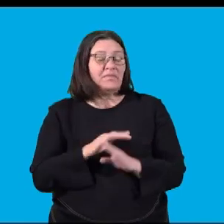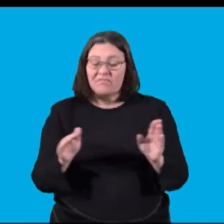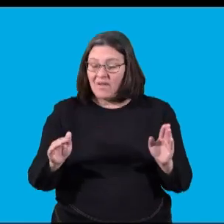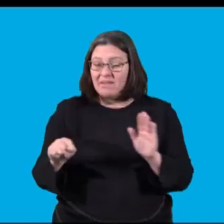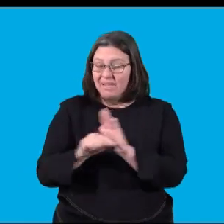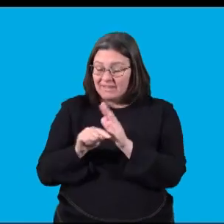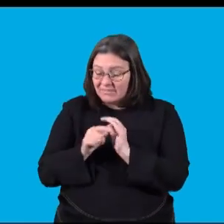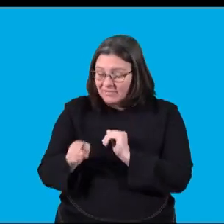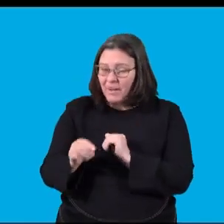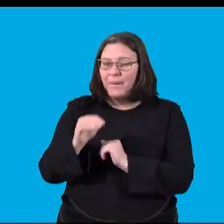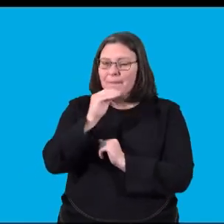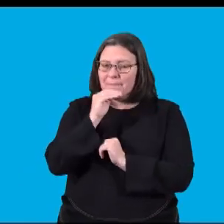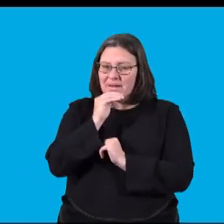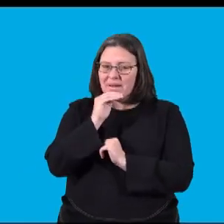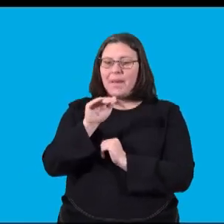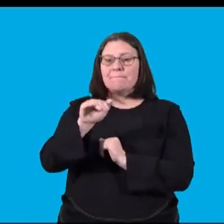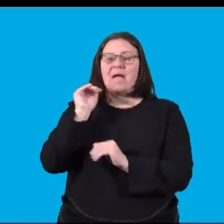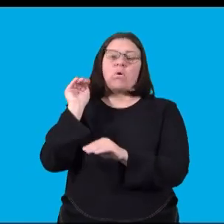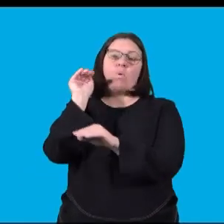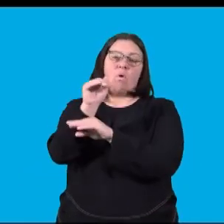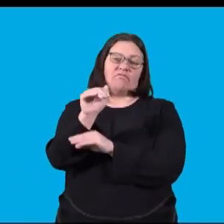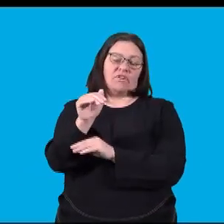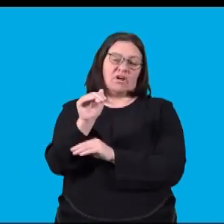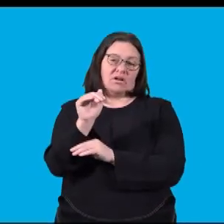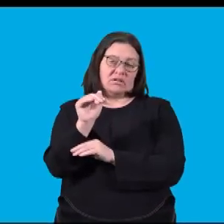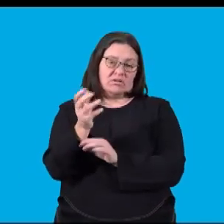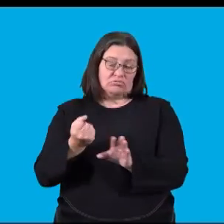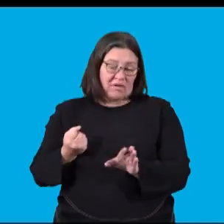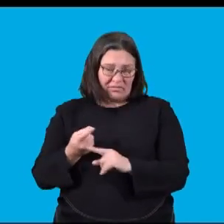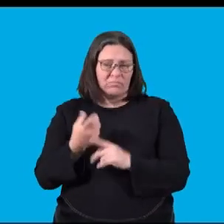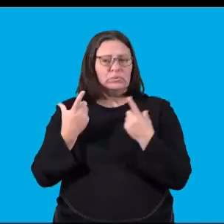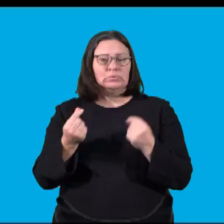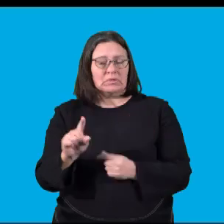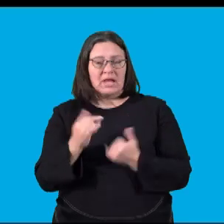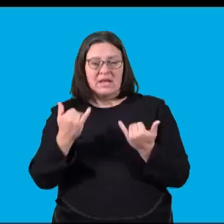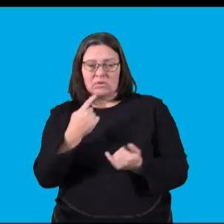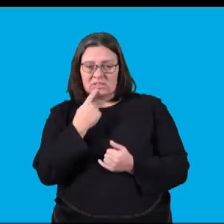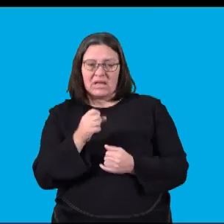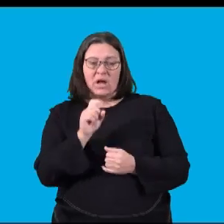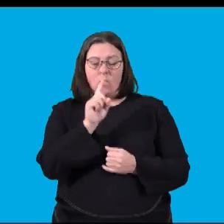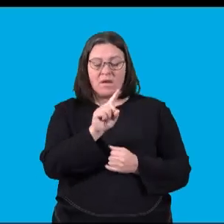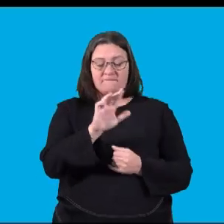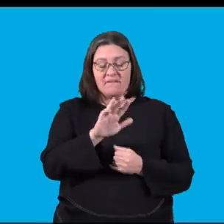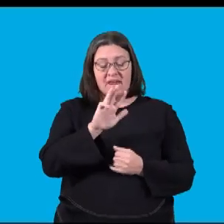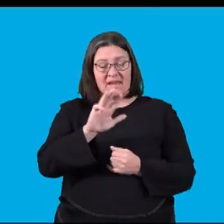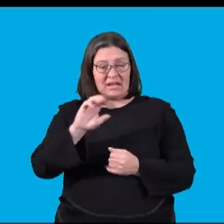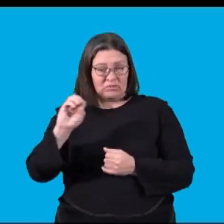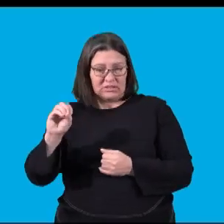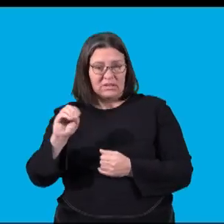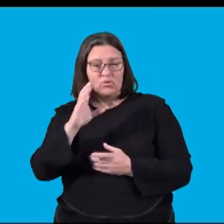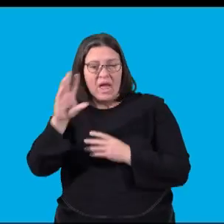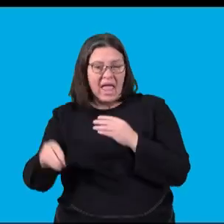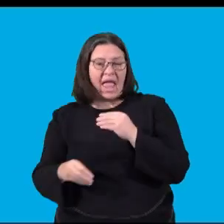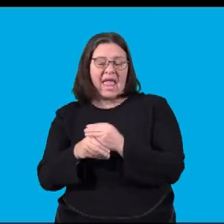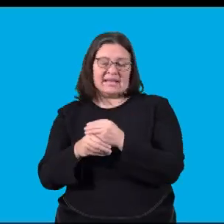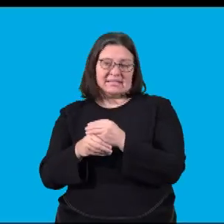it is unfavorable, it is a bank overdraft. What do? You now say the 15.9, then